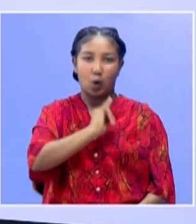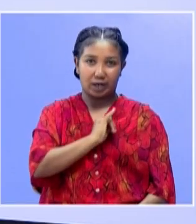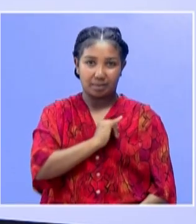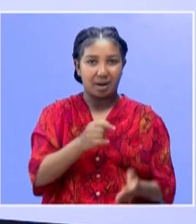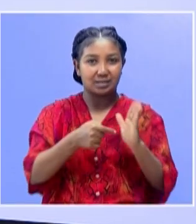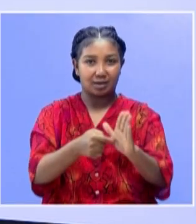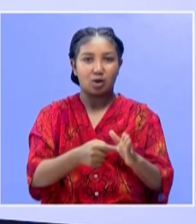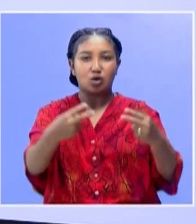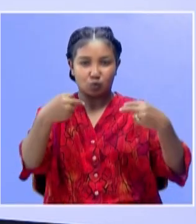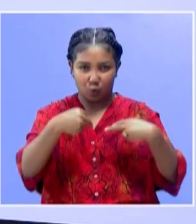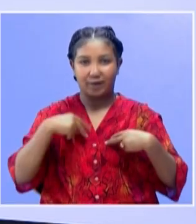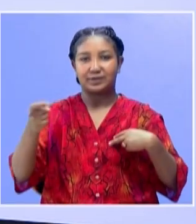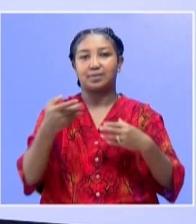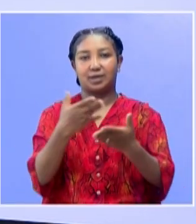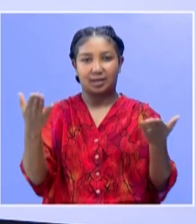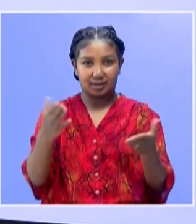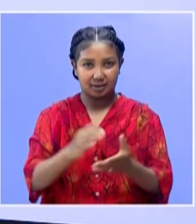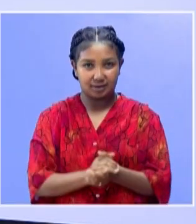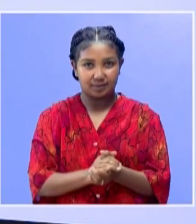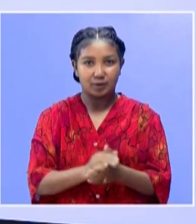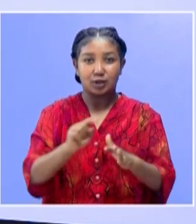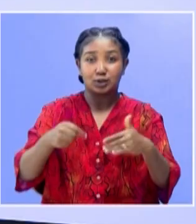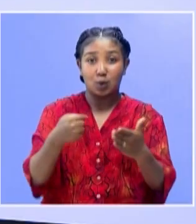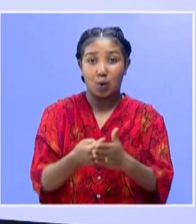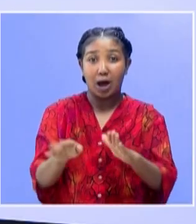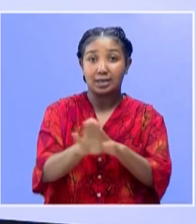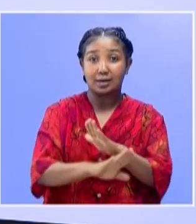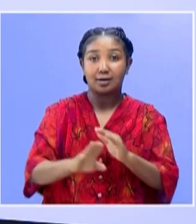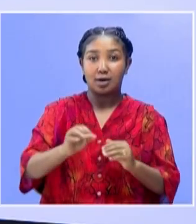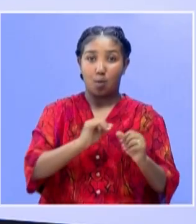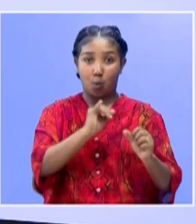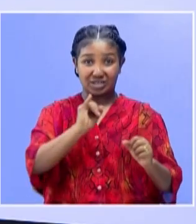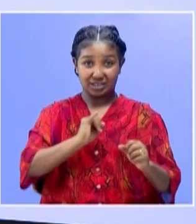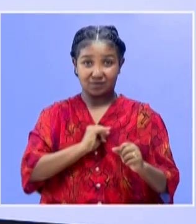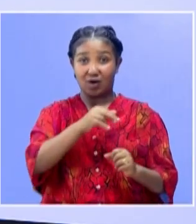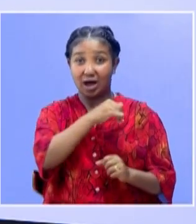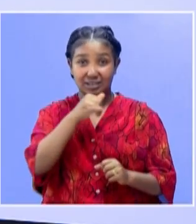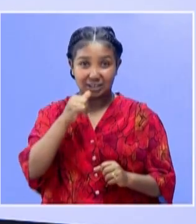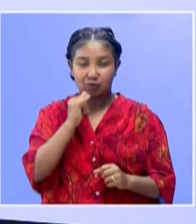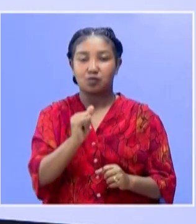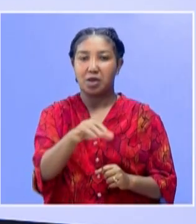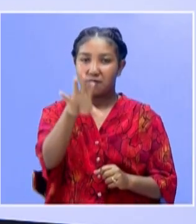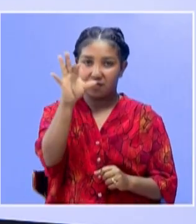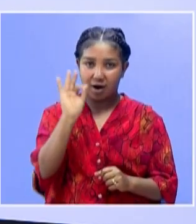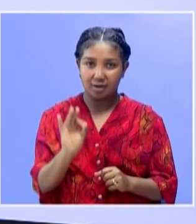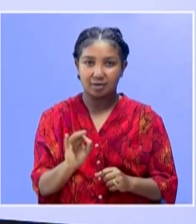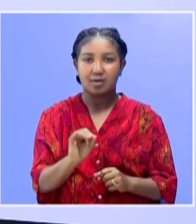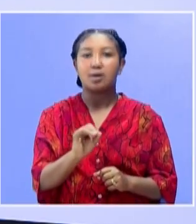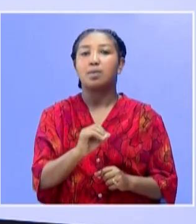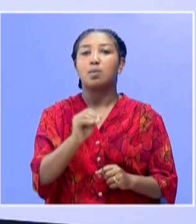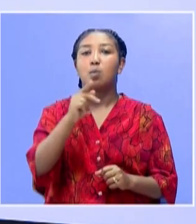or to have something, yeah? So under possessive adjectives, we find the